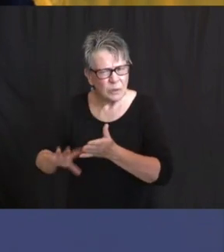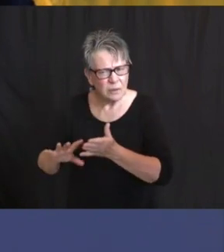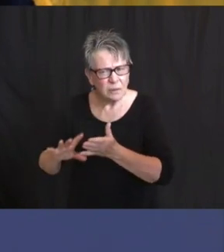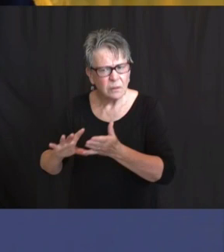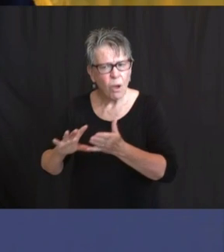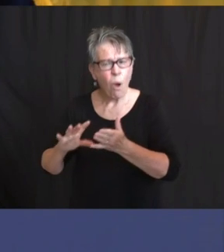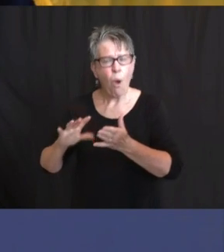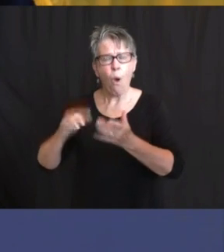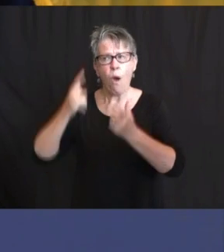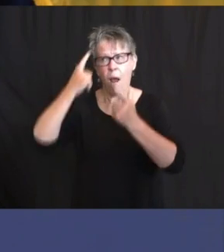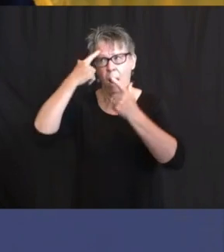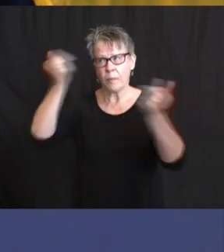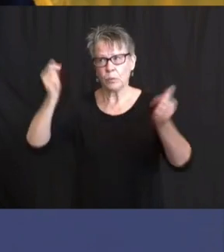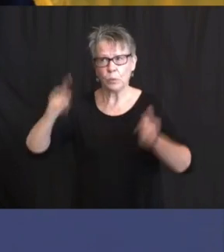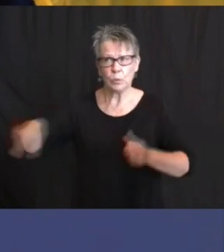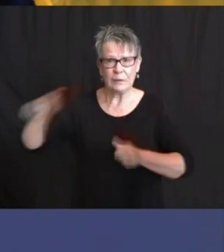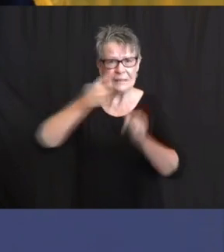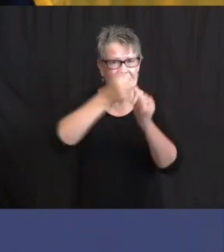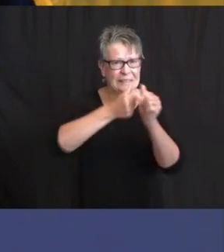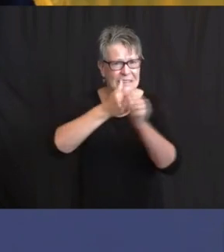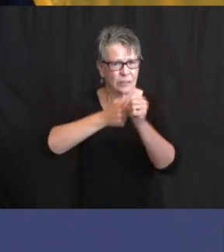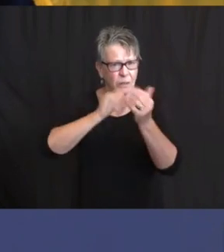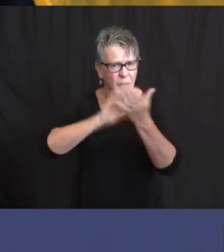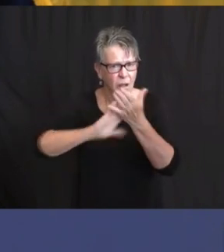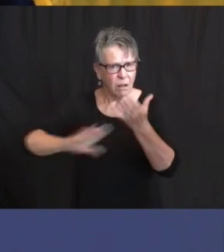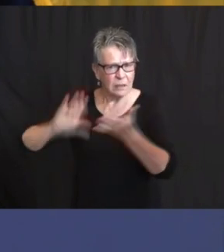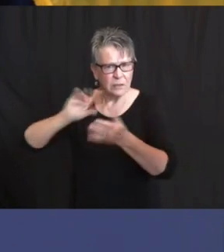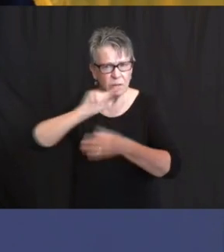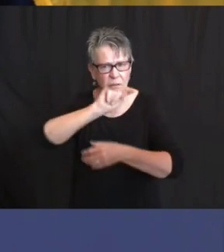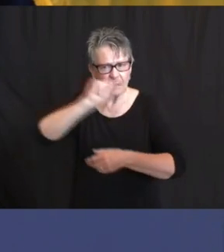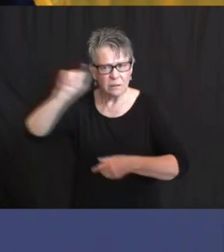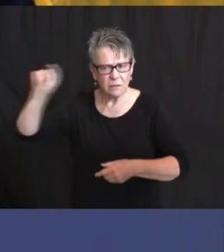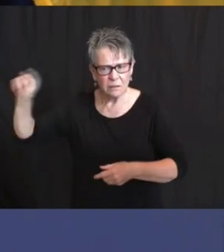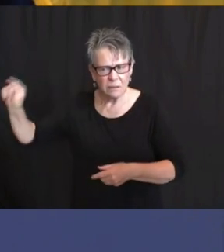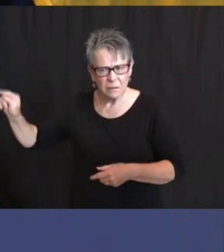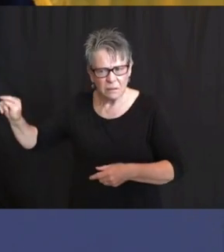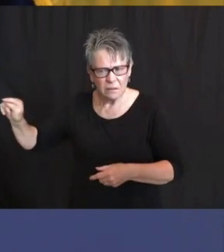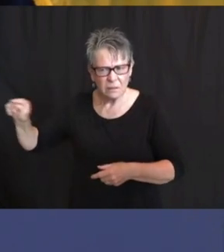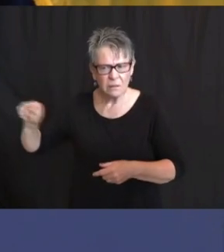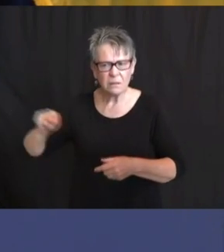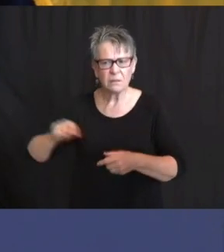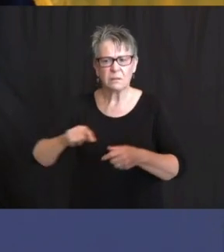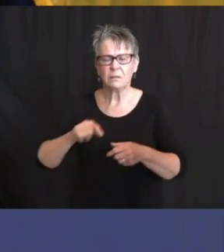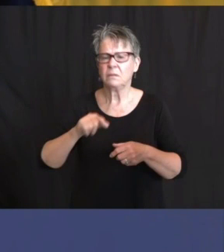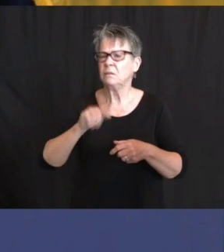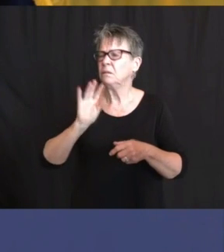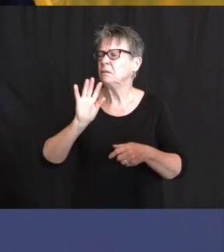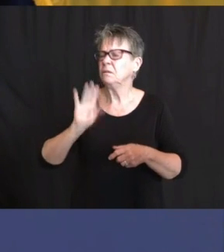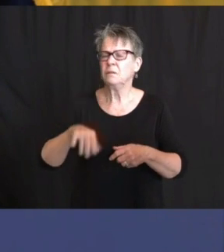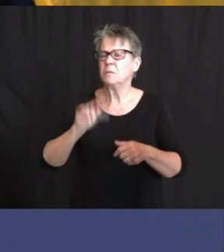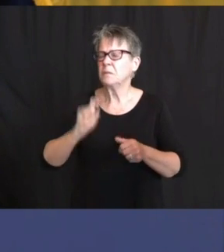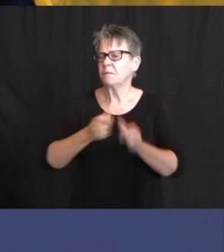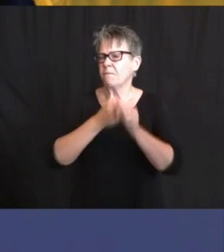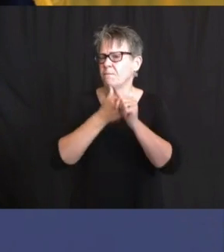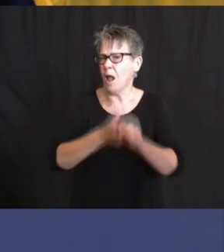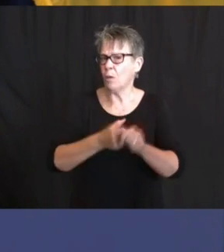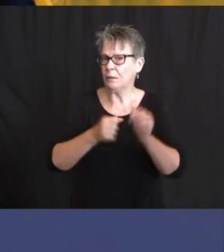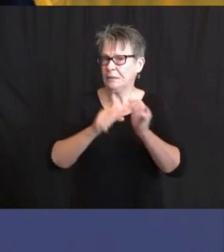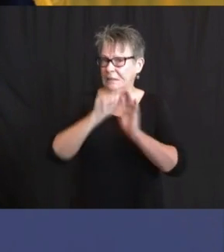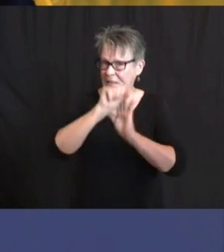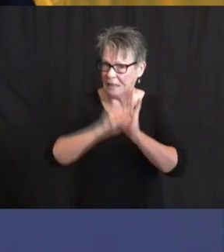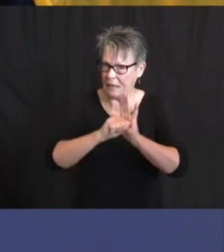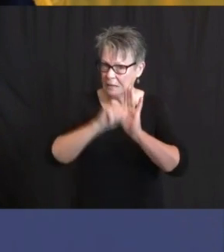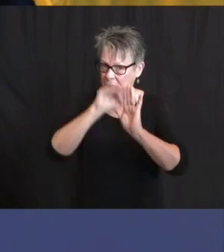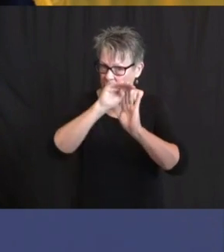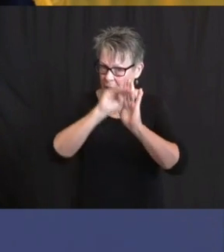of putting a plan together that fits the state guidelines at the time they go in? If a classroom is supposed to